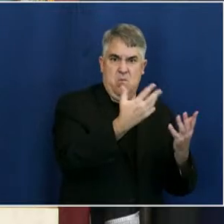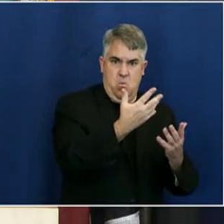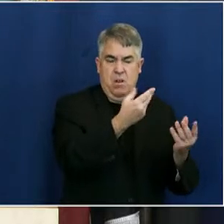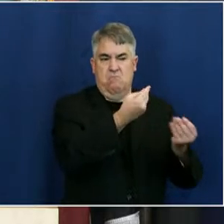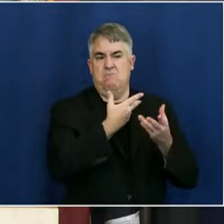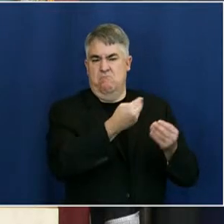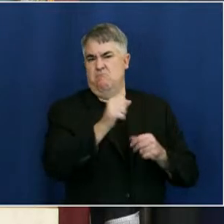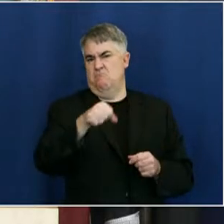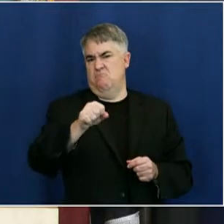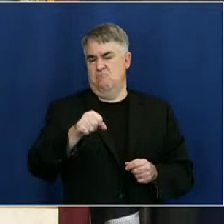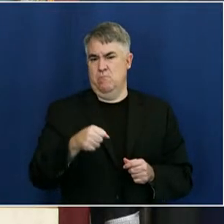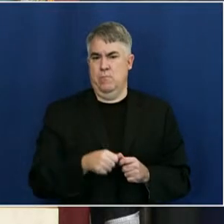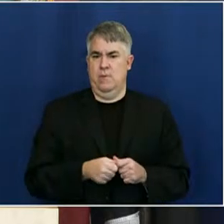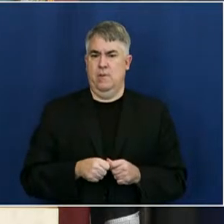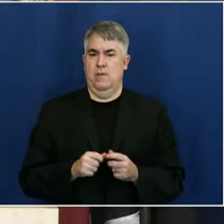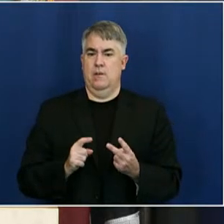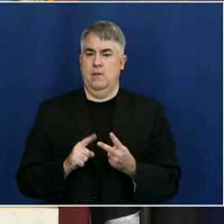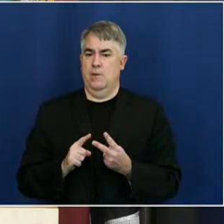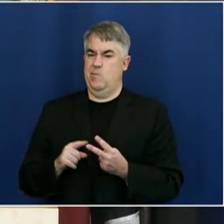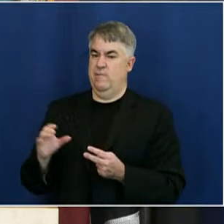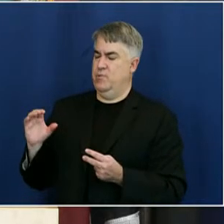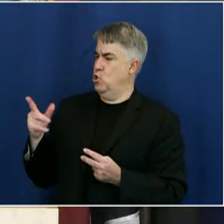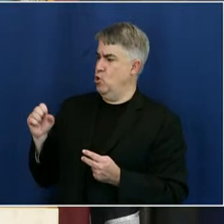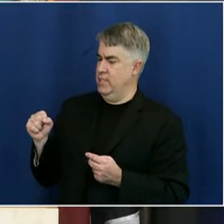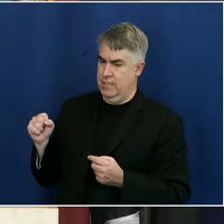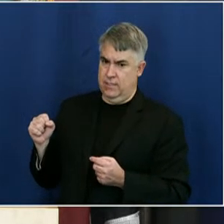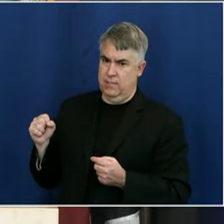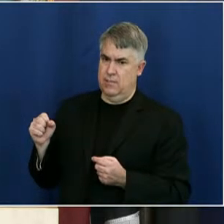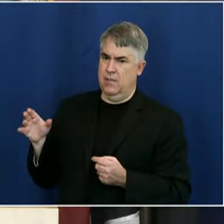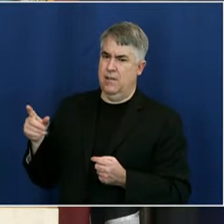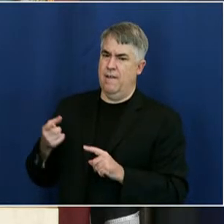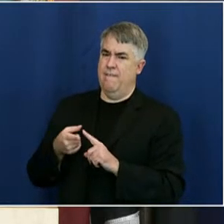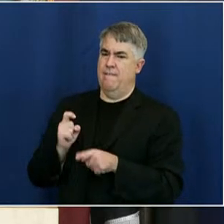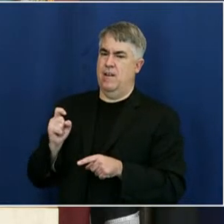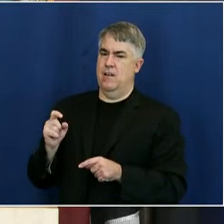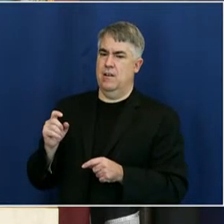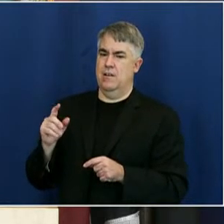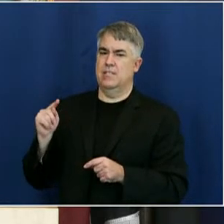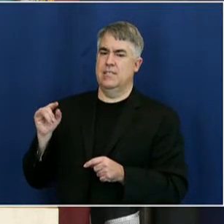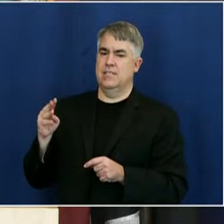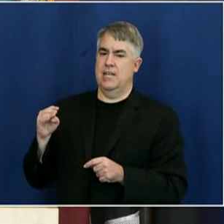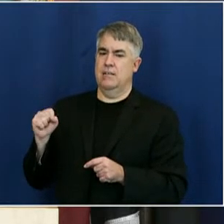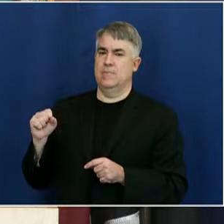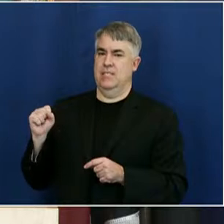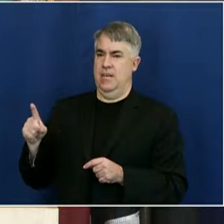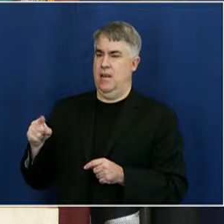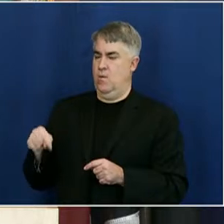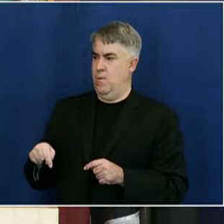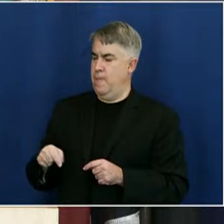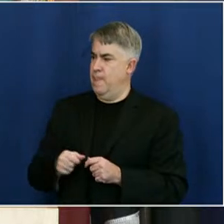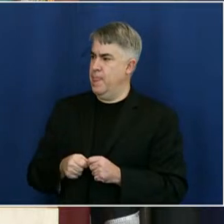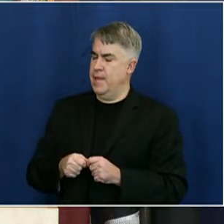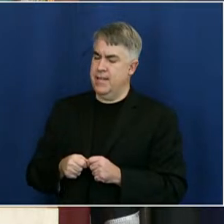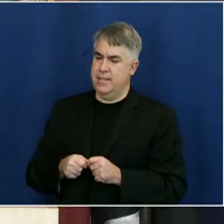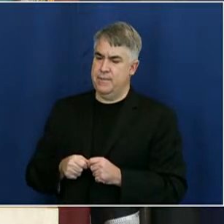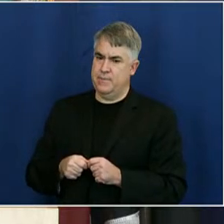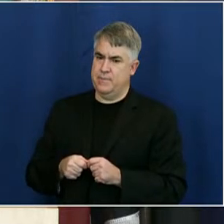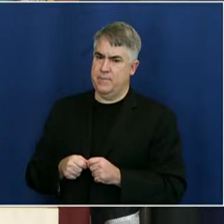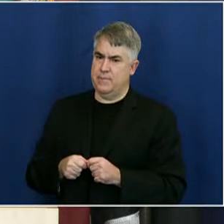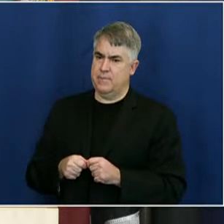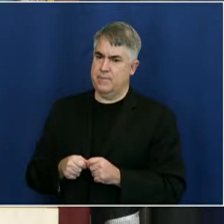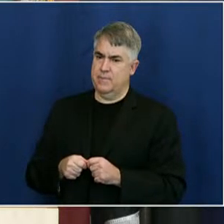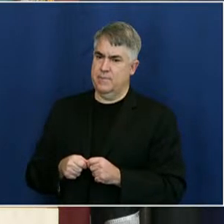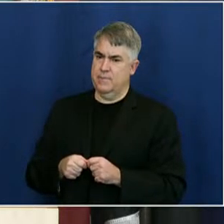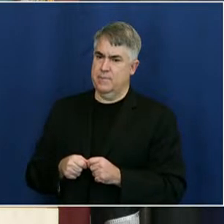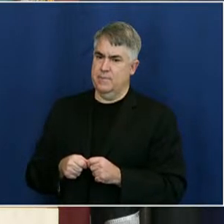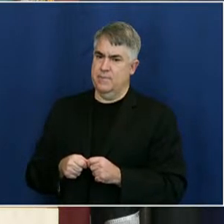Our second question is from Chris Genuine, Times of San Diego. We're getting reports of people with tenuous connections to healthcare and